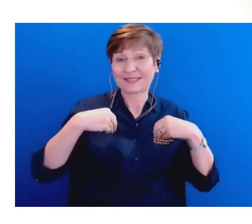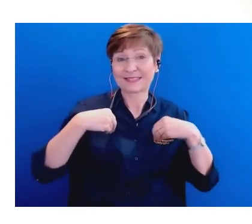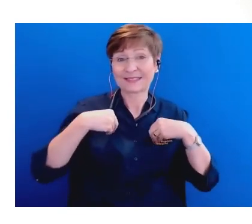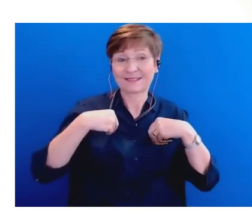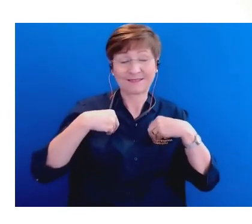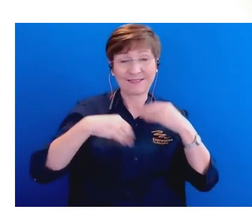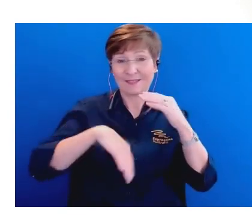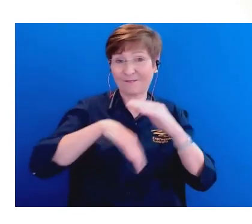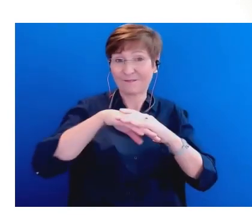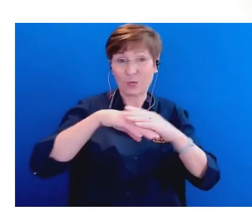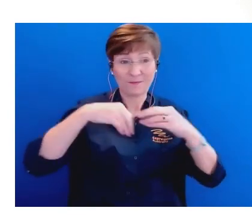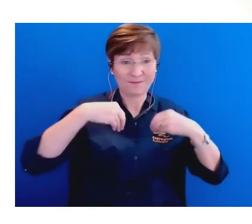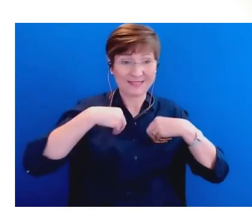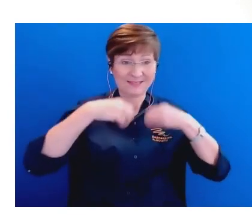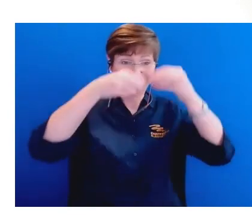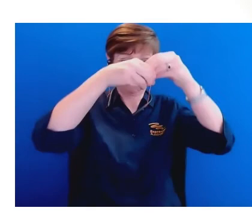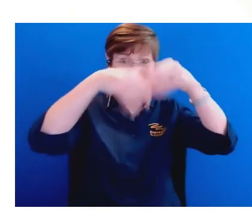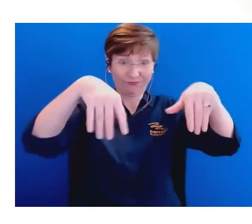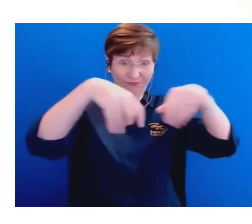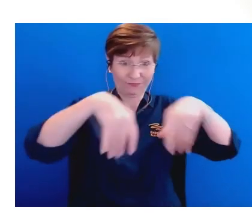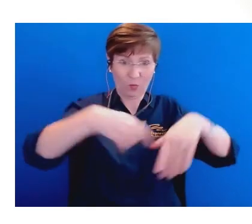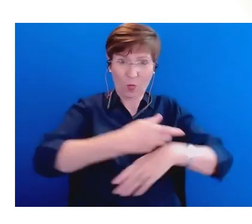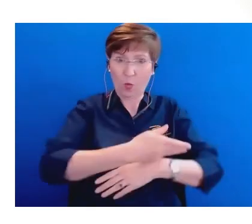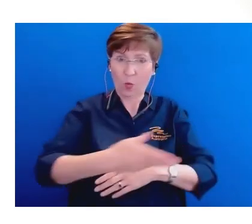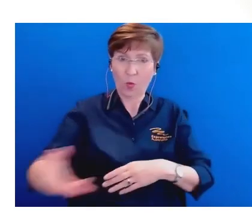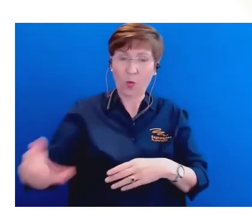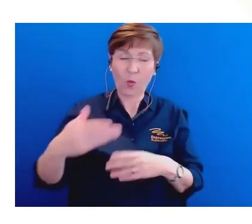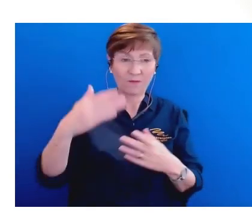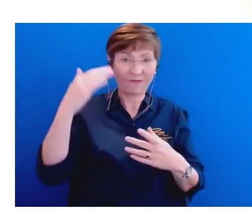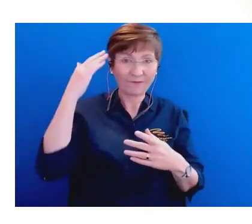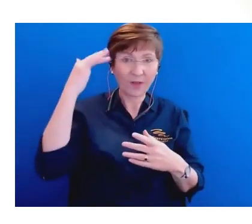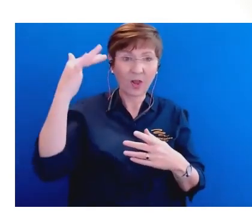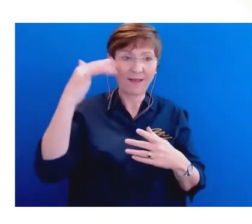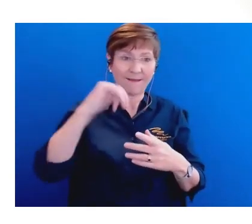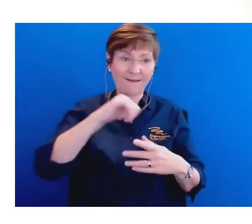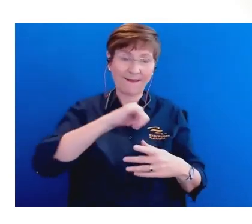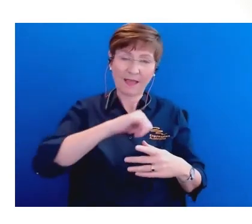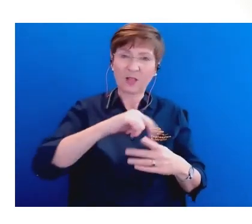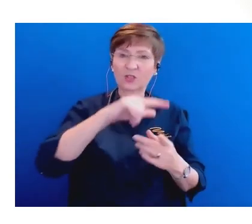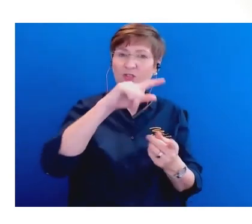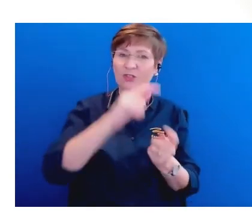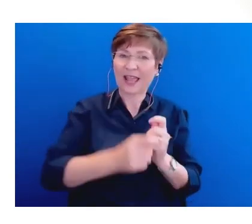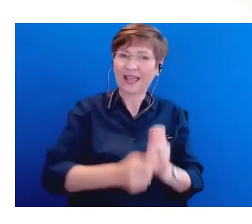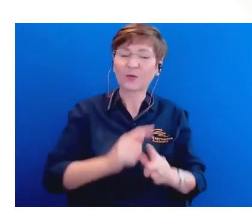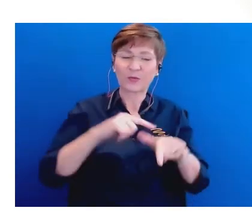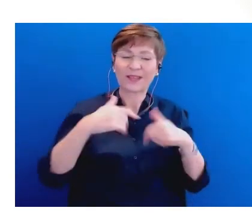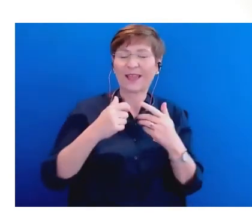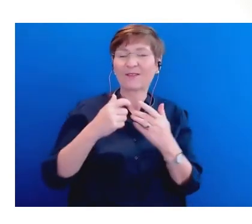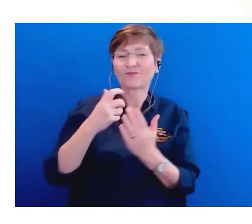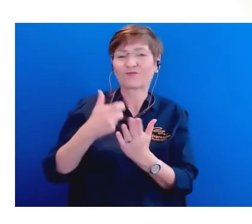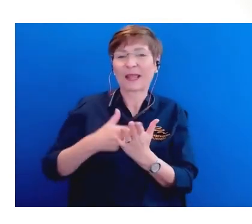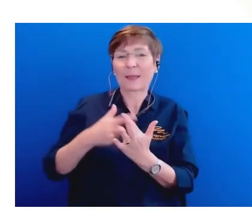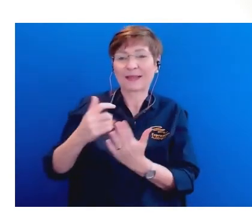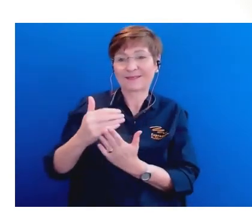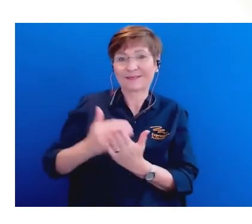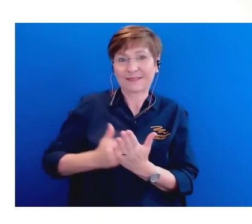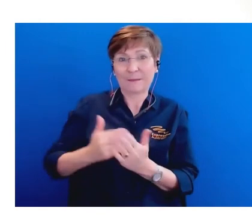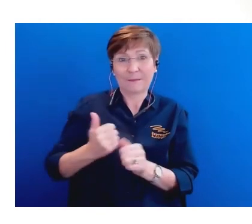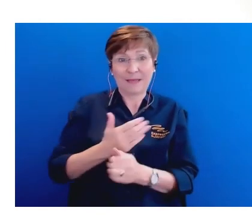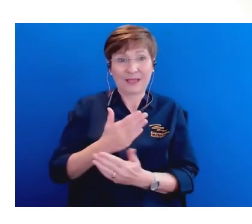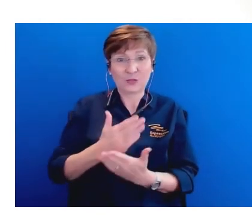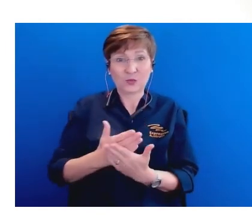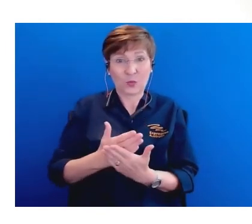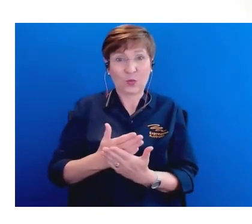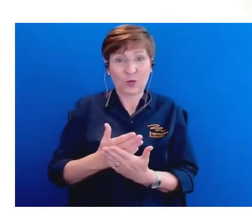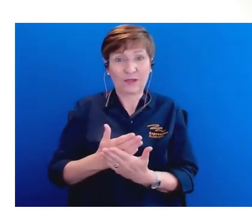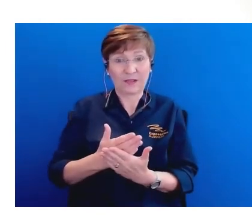company-wide exercise. And so again, we've got some high-level recommendations about things like making sure everyone receives